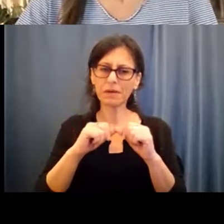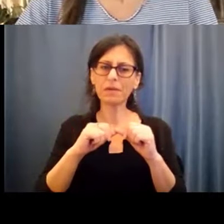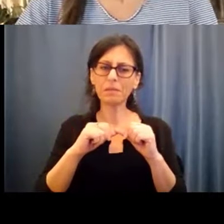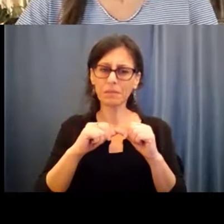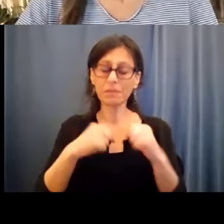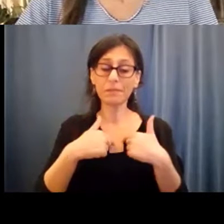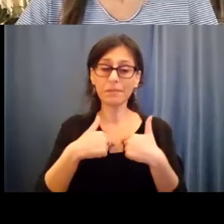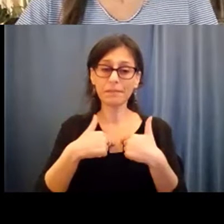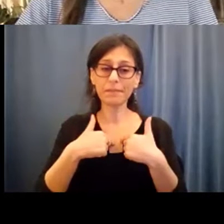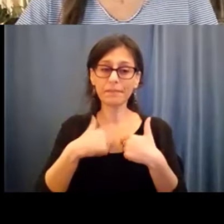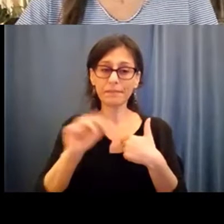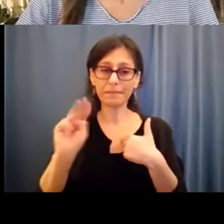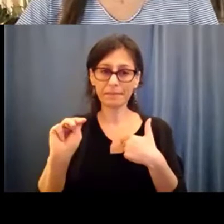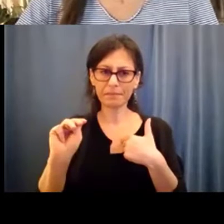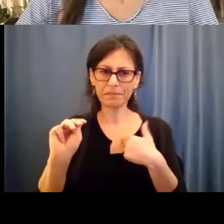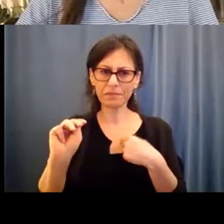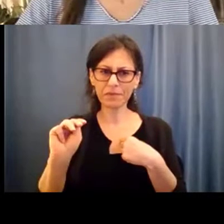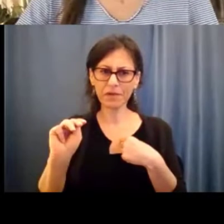I am